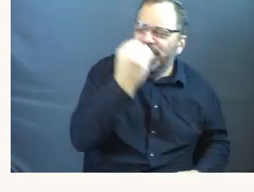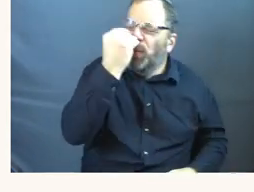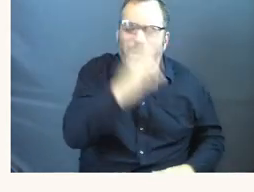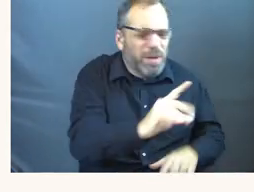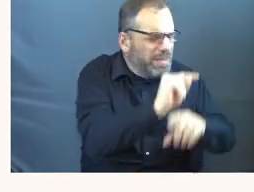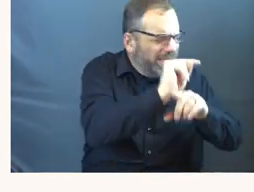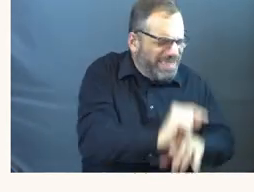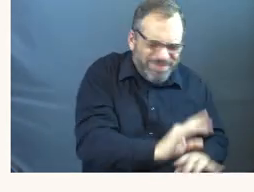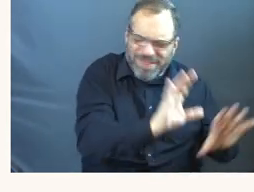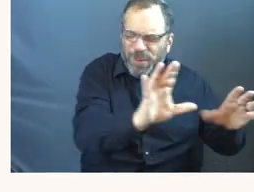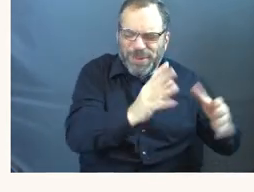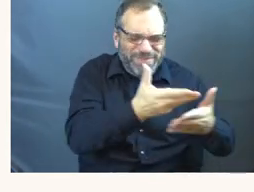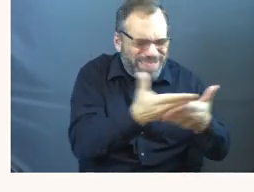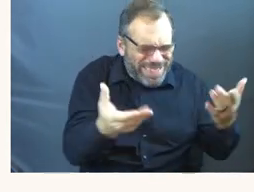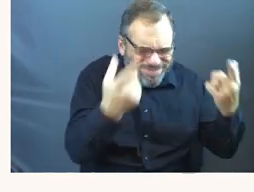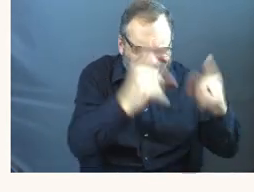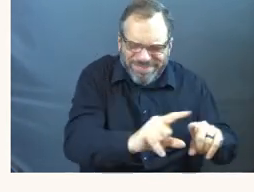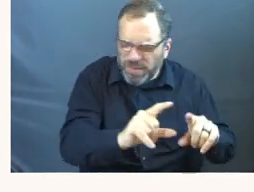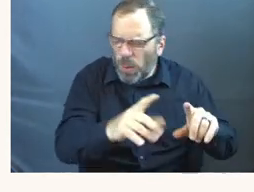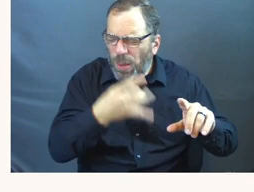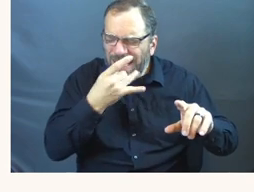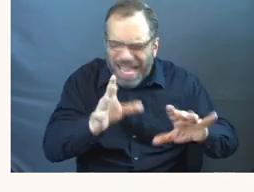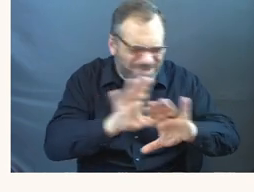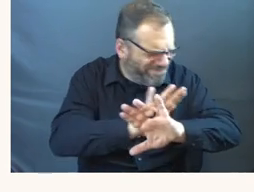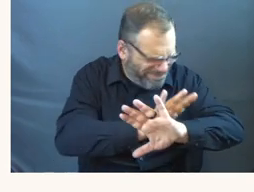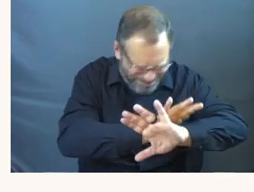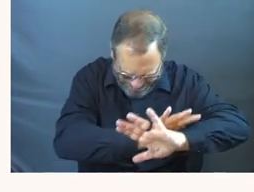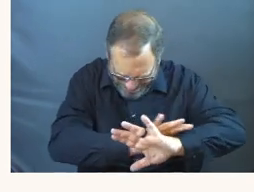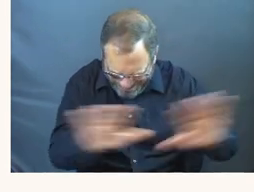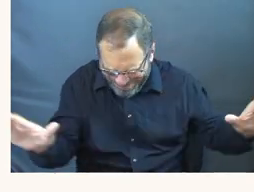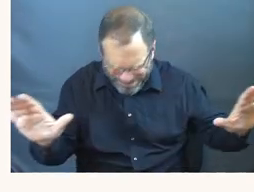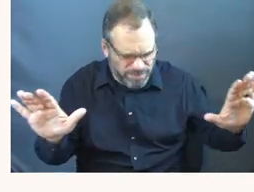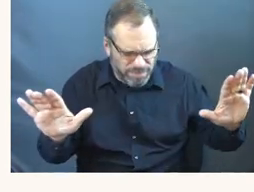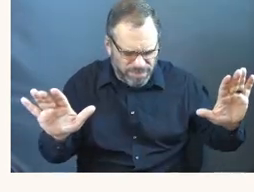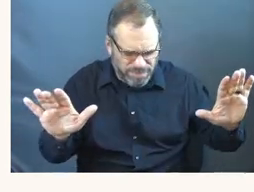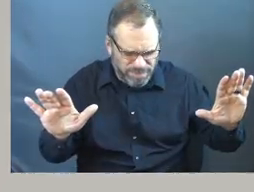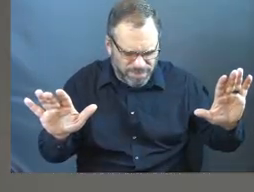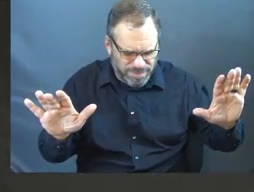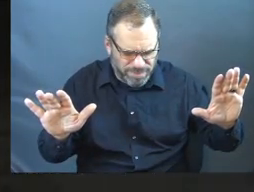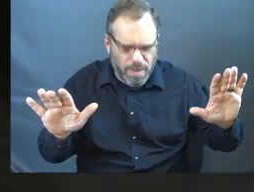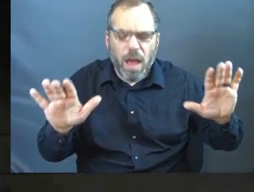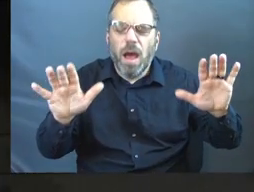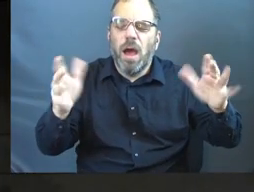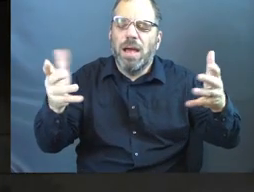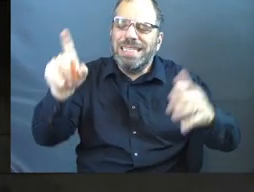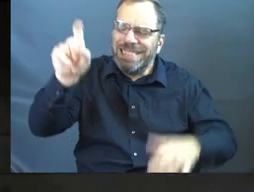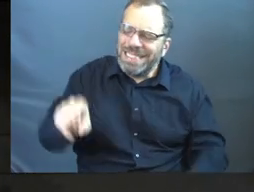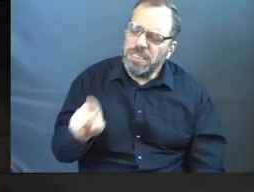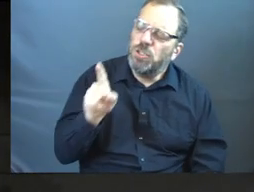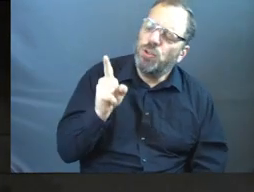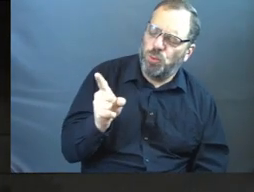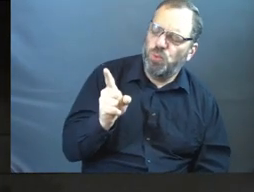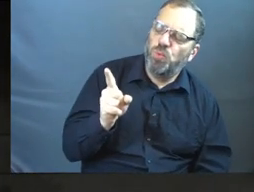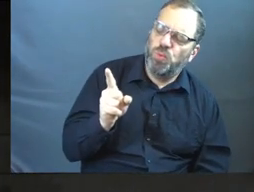care about the traditions. We don't care about the things that others are doing, God, or what the world tries to tell us to. We just need you.